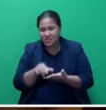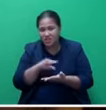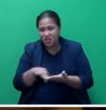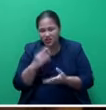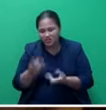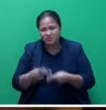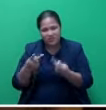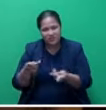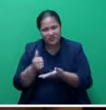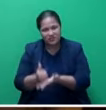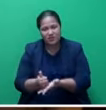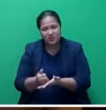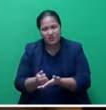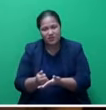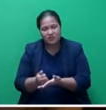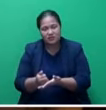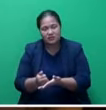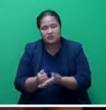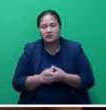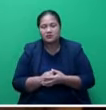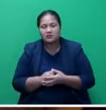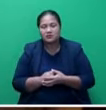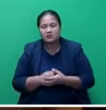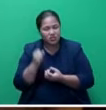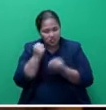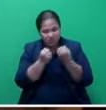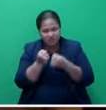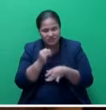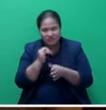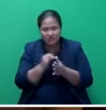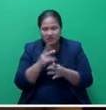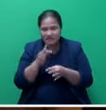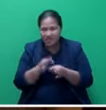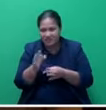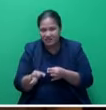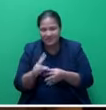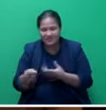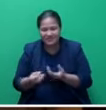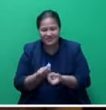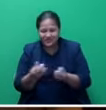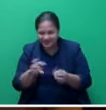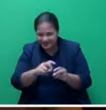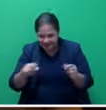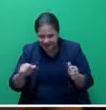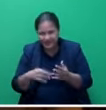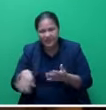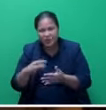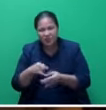provided to support cane planting grants, weedicide, and fertilizer subsidy programs for